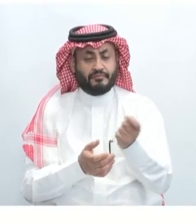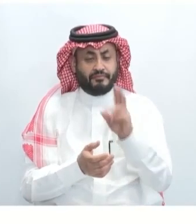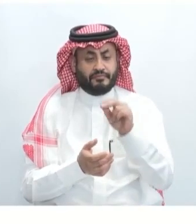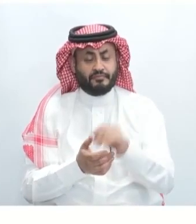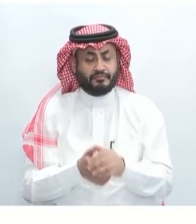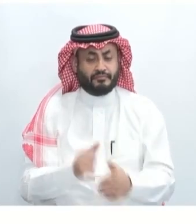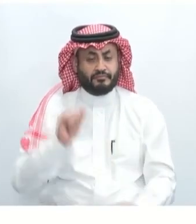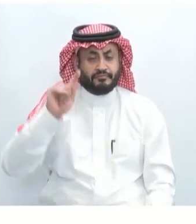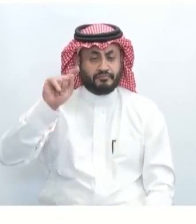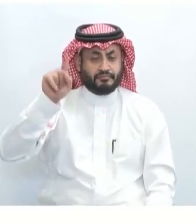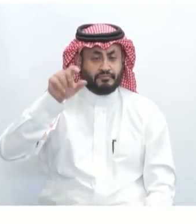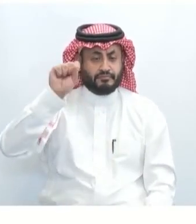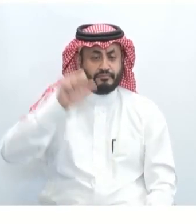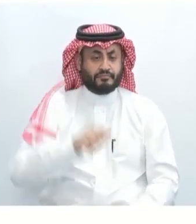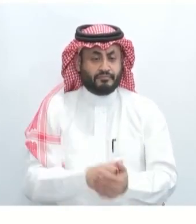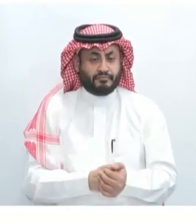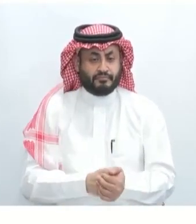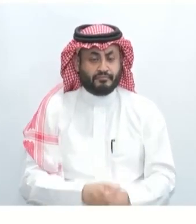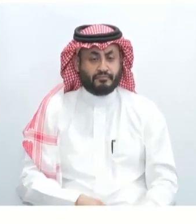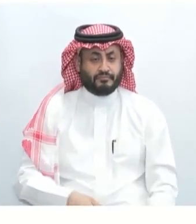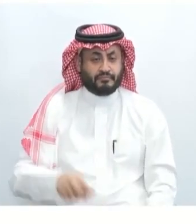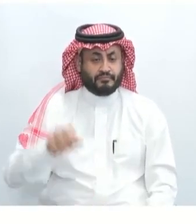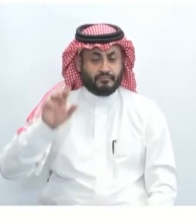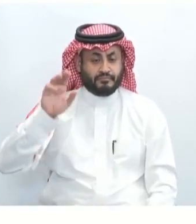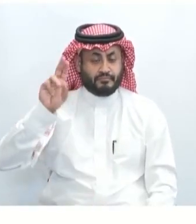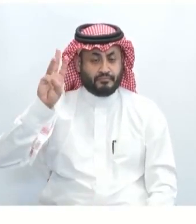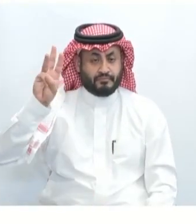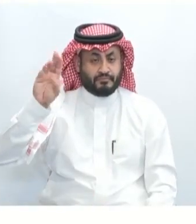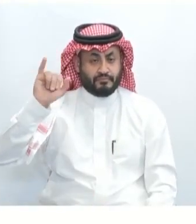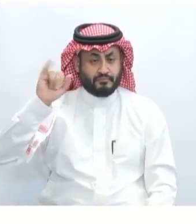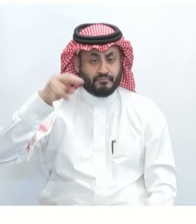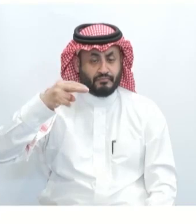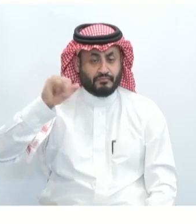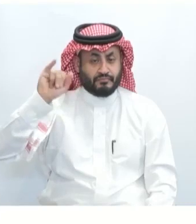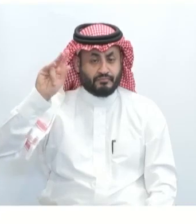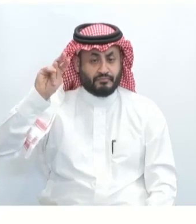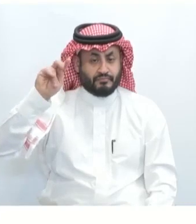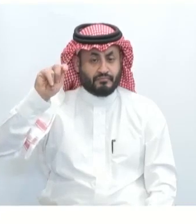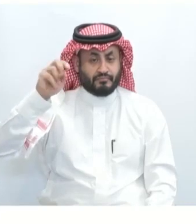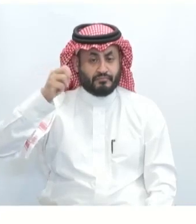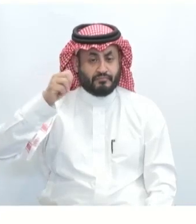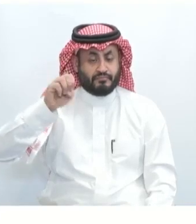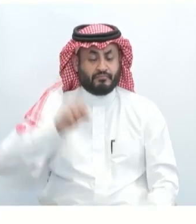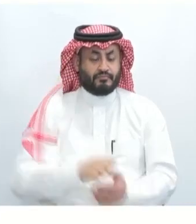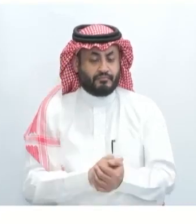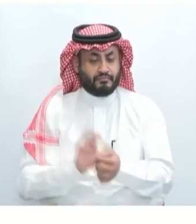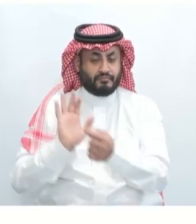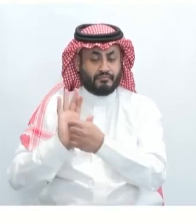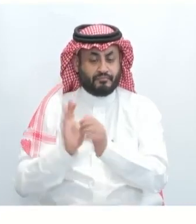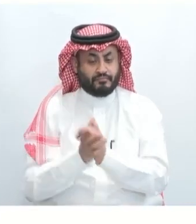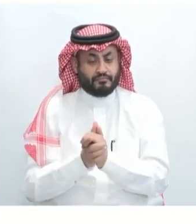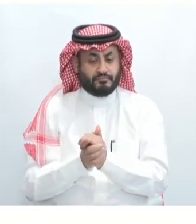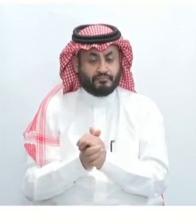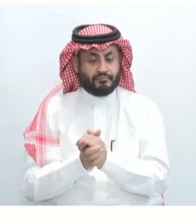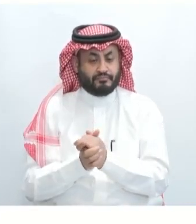T apostrophe S, it's, then we have white, and full stop. So black,